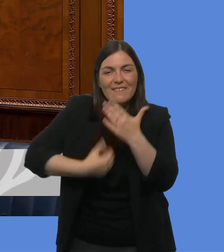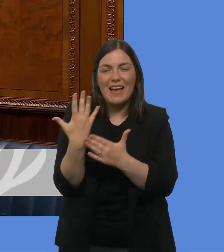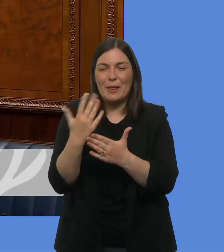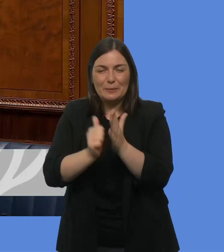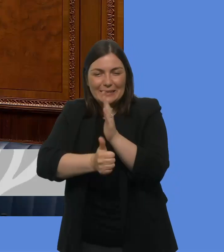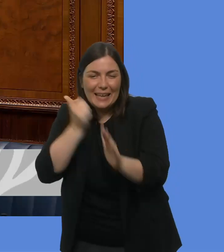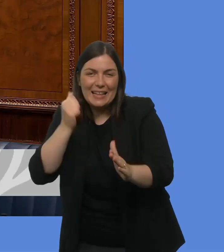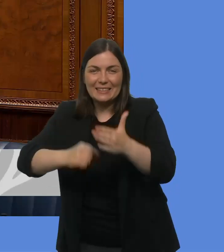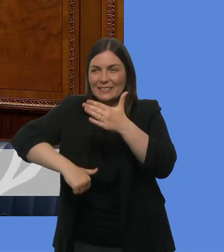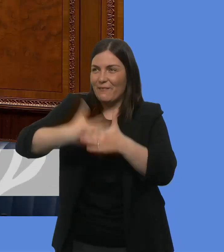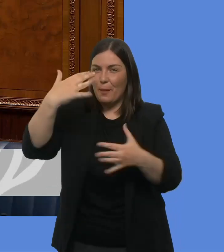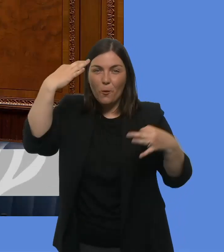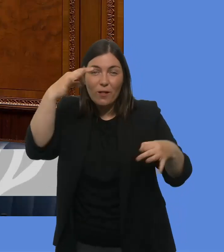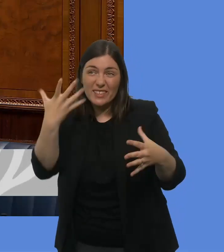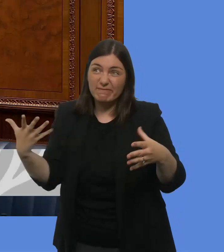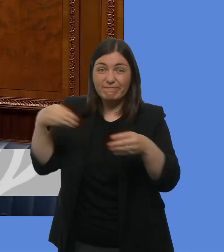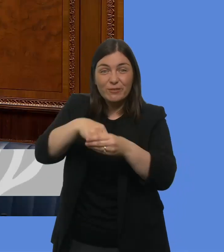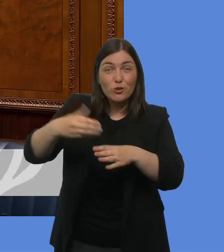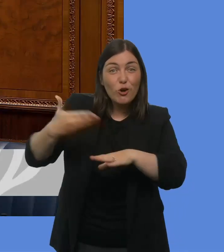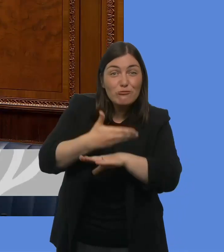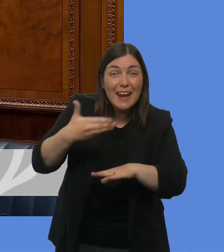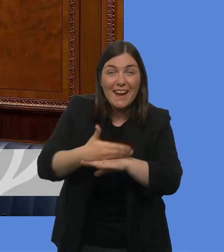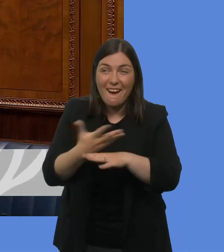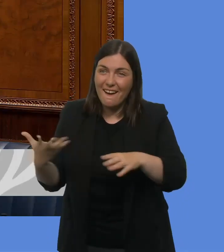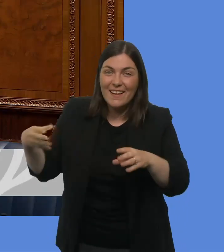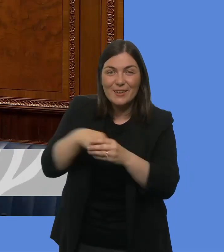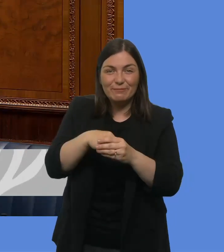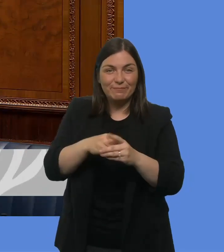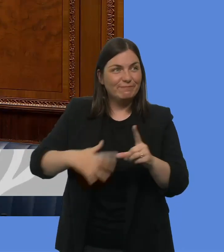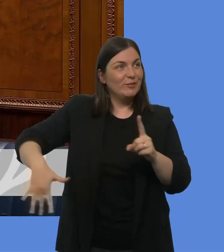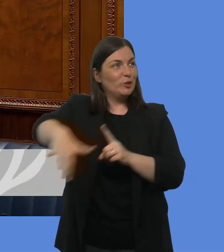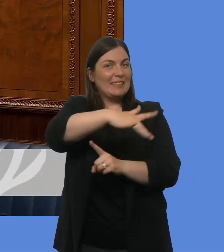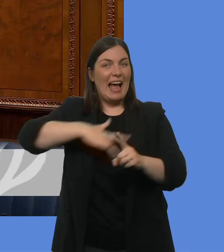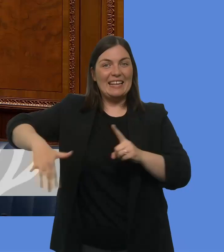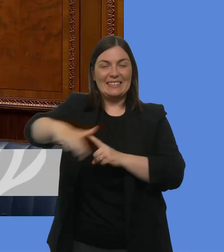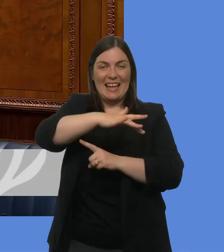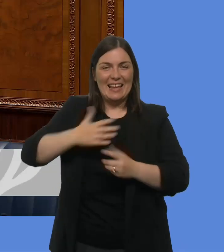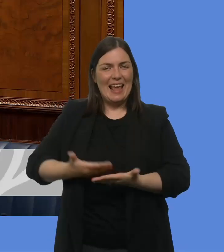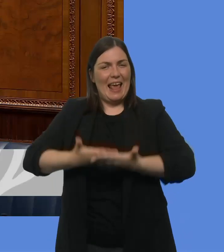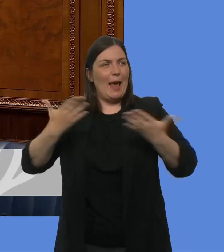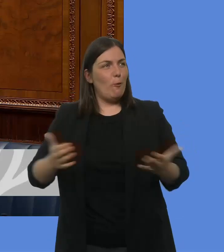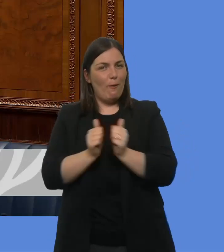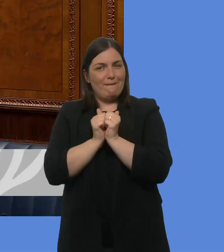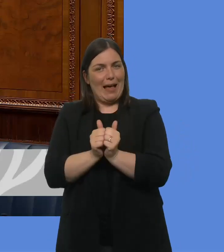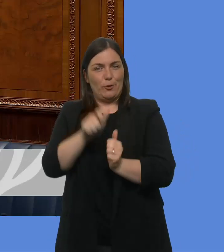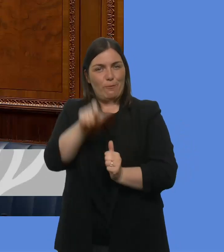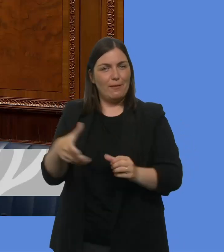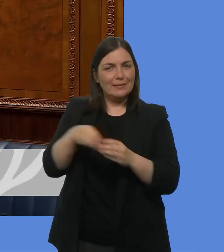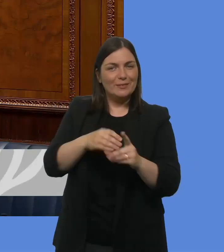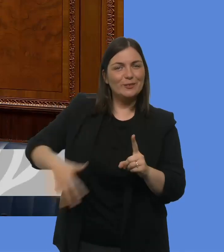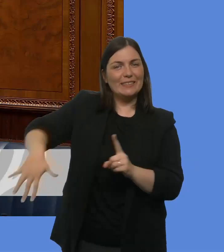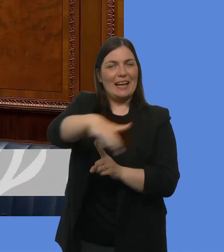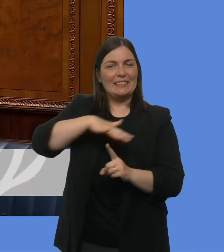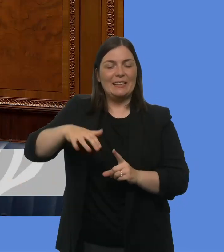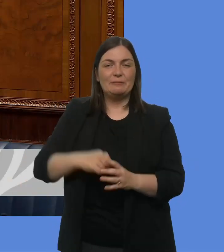fulfilling career, and participate and contribute as equal and valued citizens in wider society.